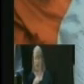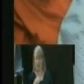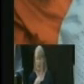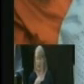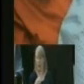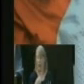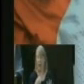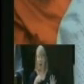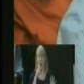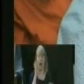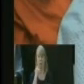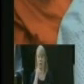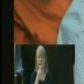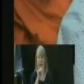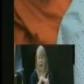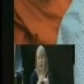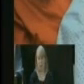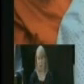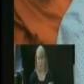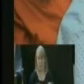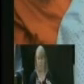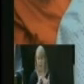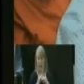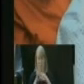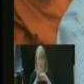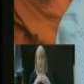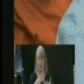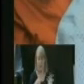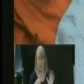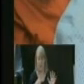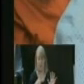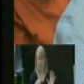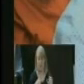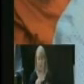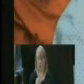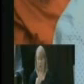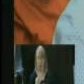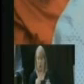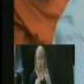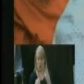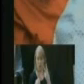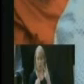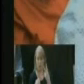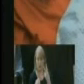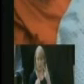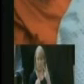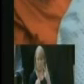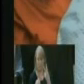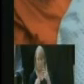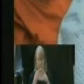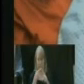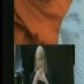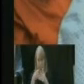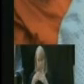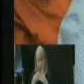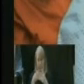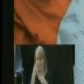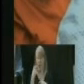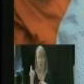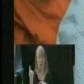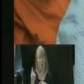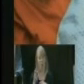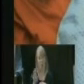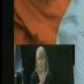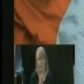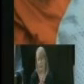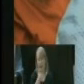I'm just going to tell you how it was relevant for me. And two things stand out, because we're all so busy.